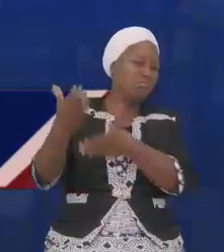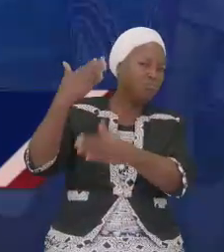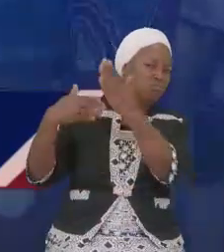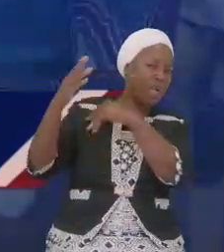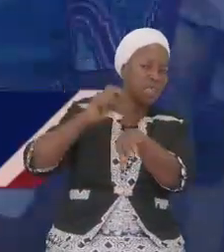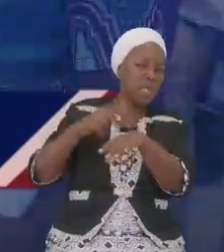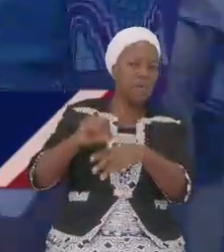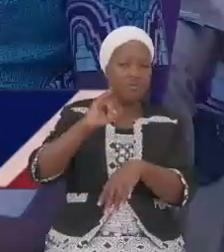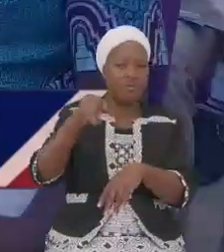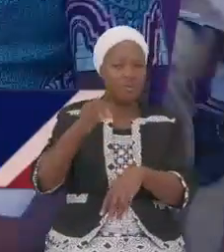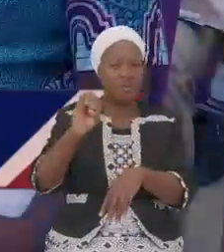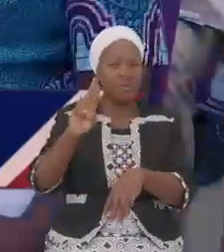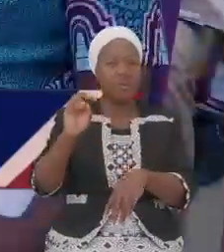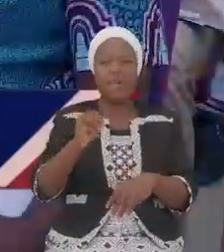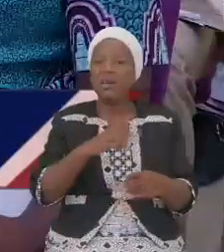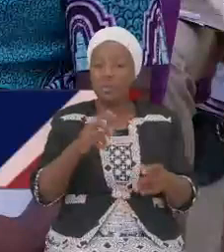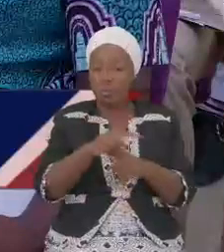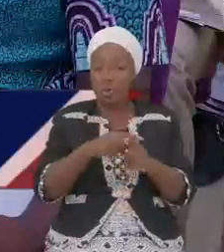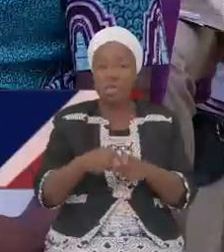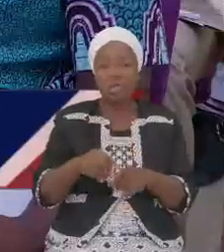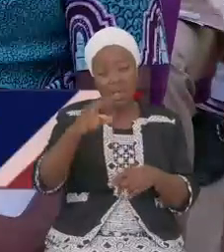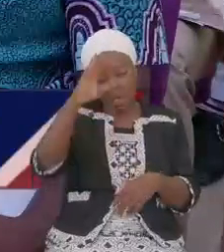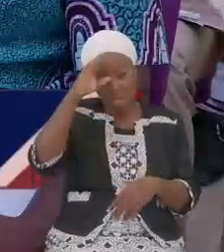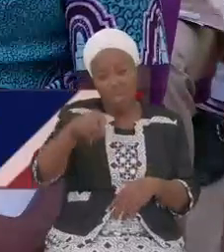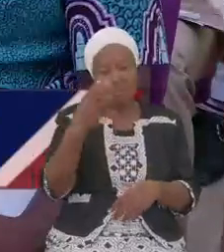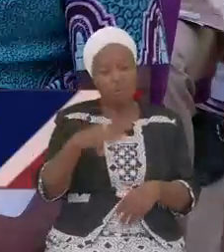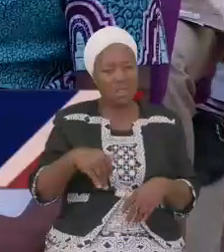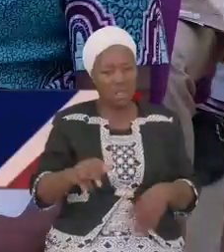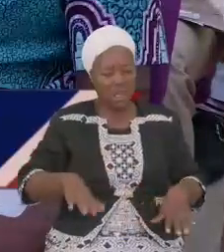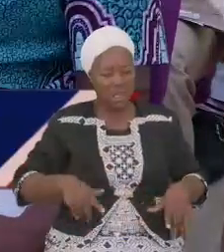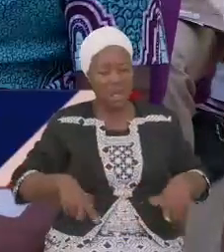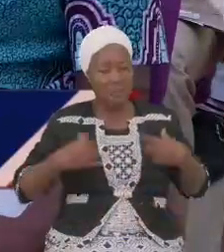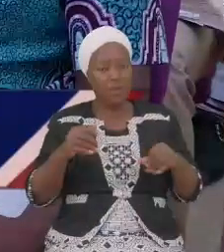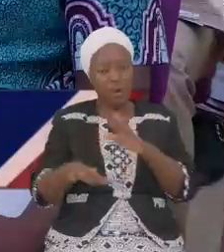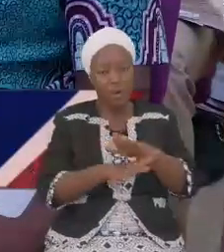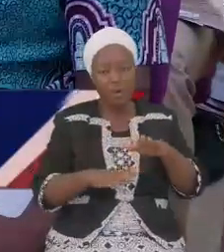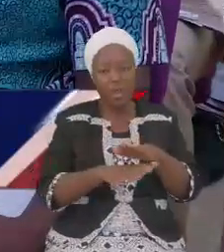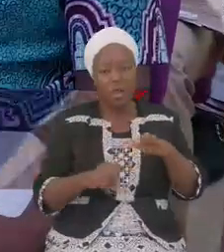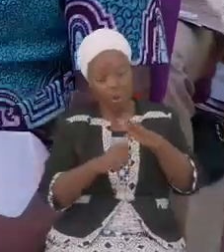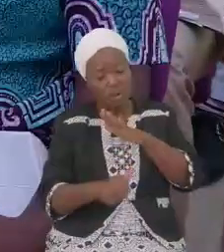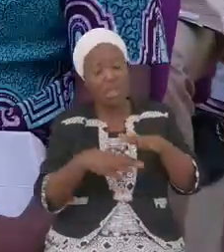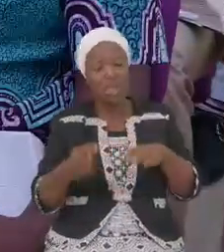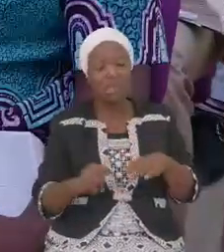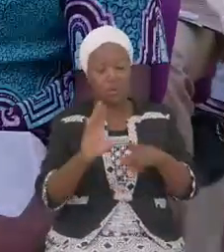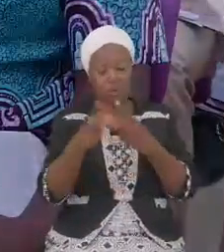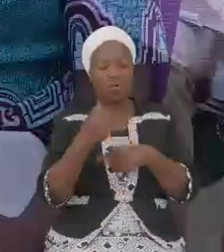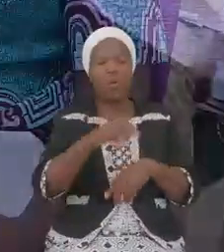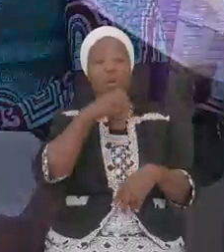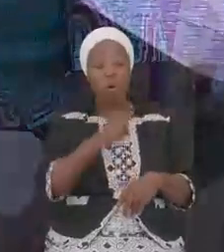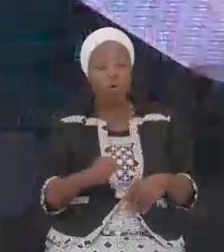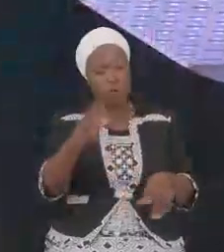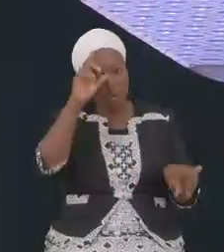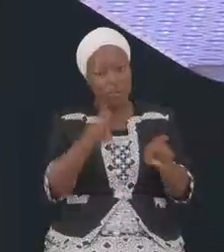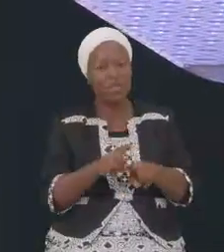of Jeremiah, when he was still living under the conditions of the old covenant, he looked at